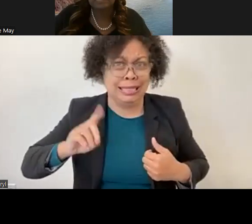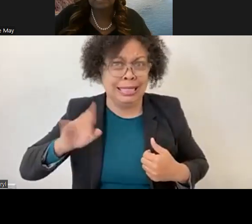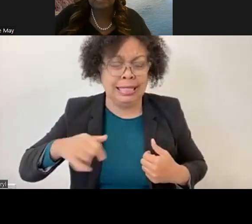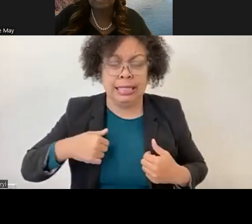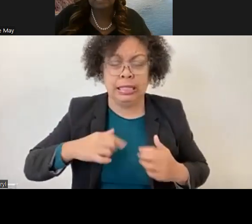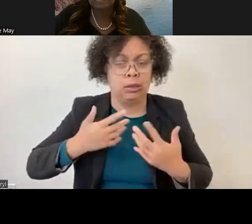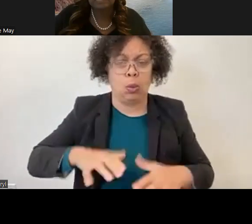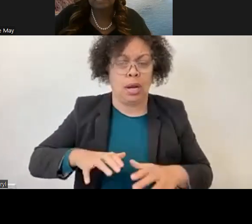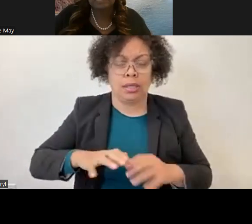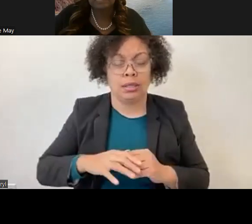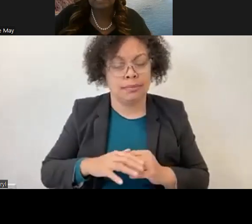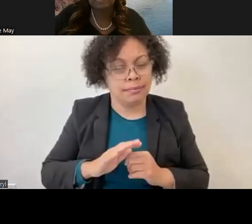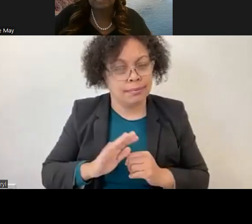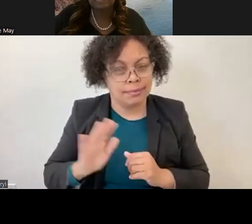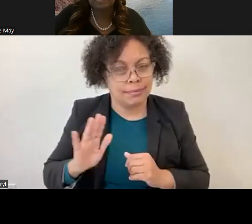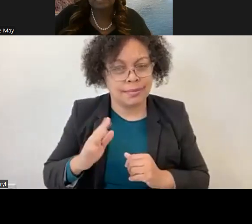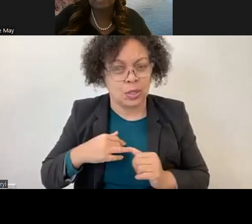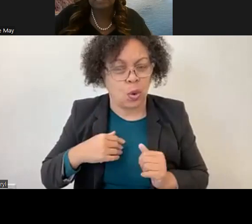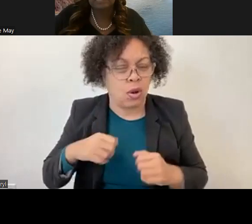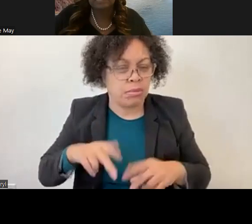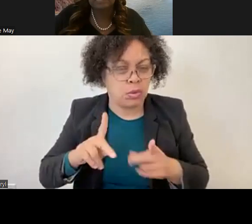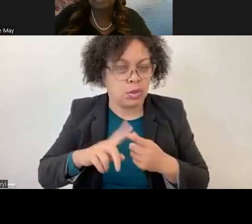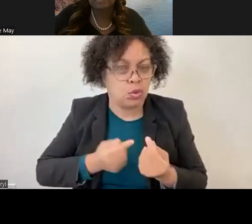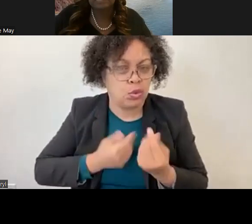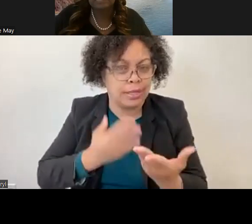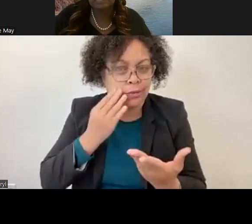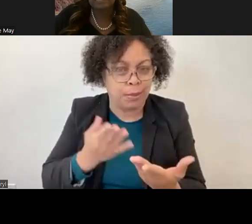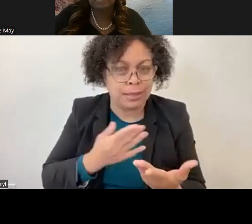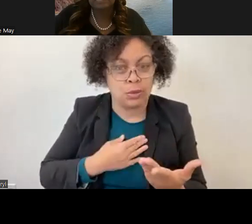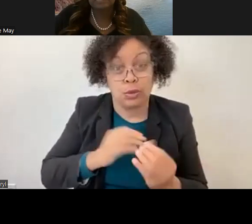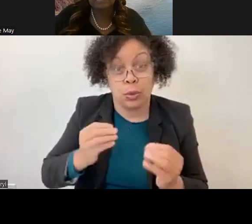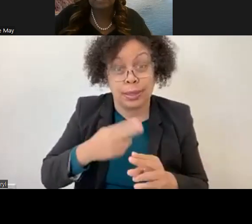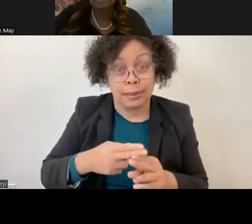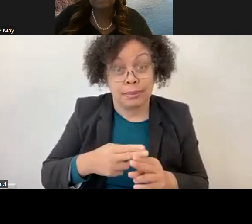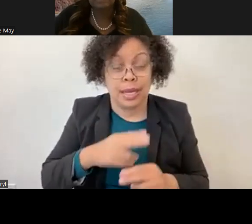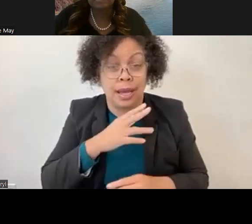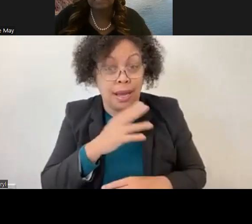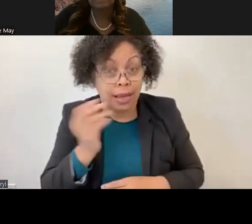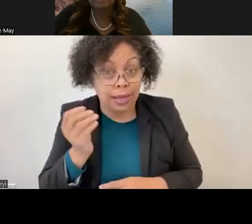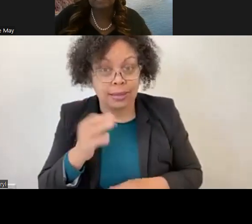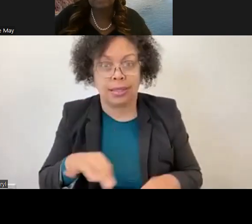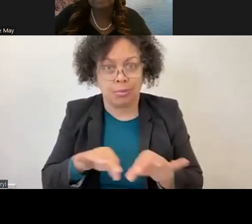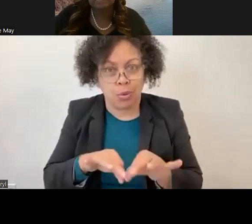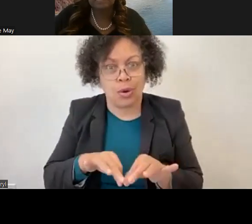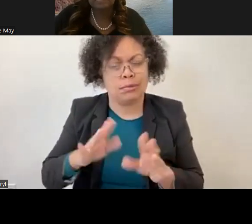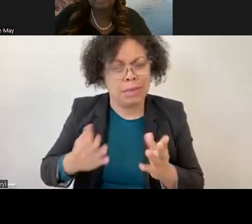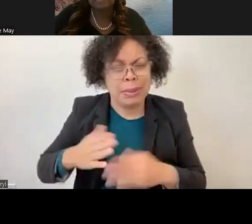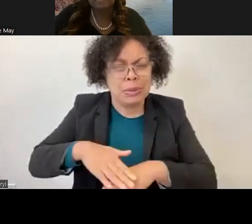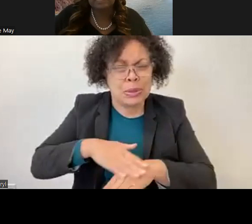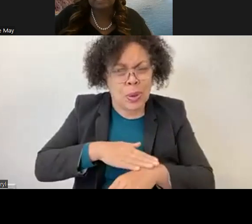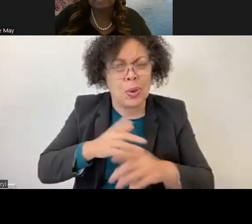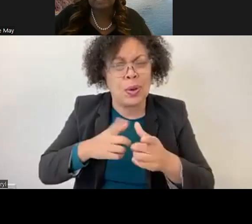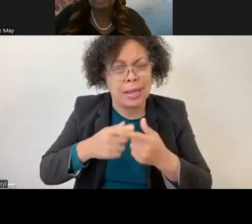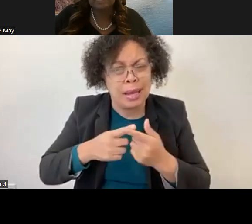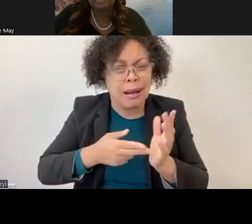But I think that we should not ask questions unless we're ready to respond to them. So I'd rather see people go slowly and be